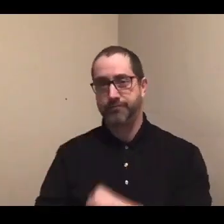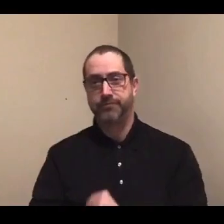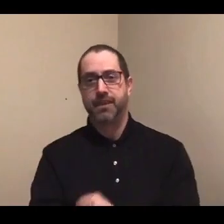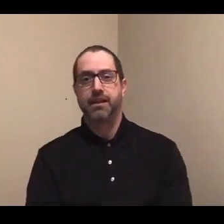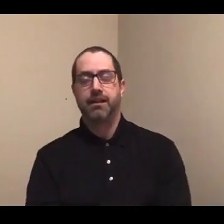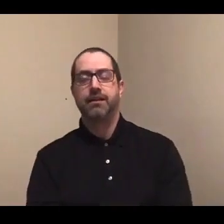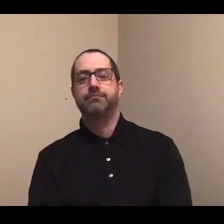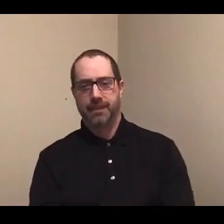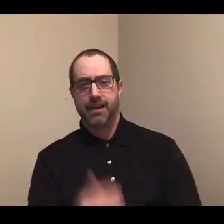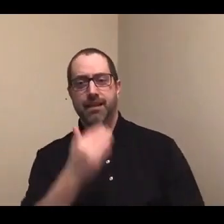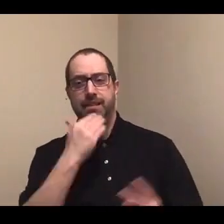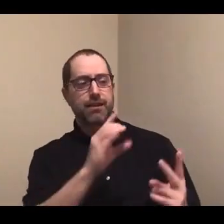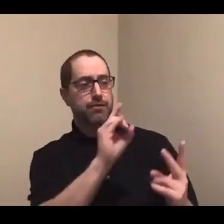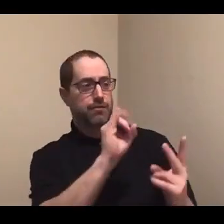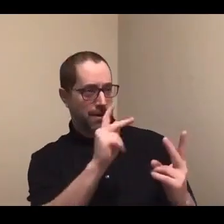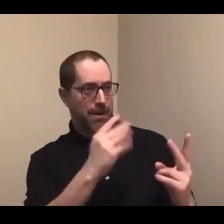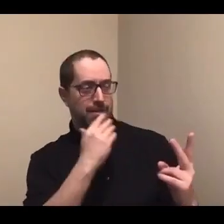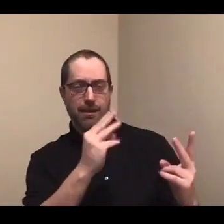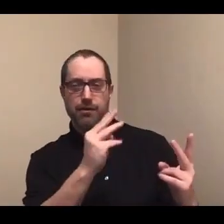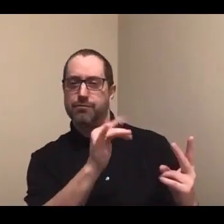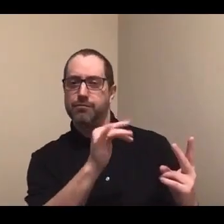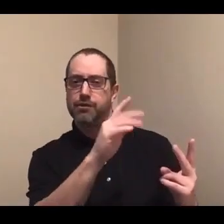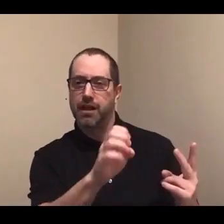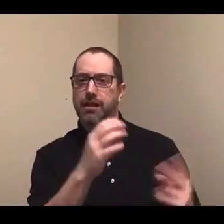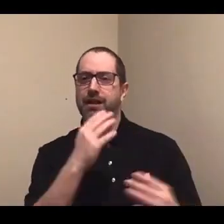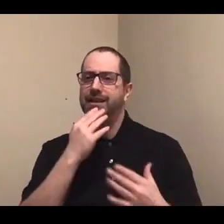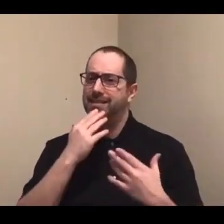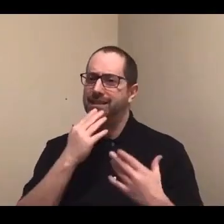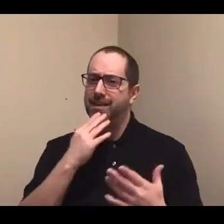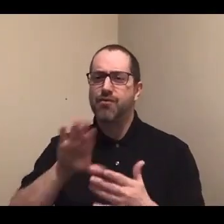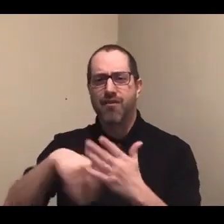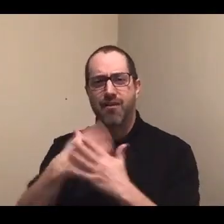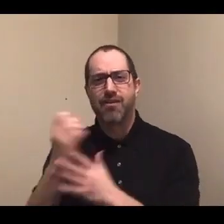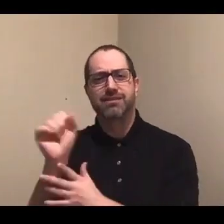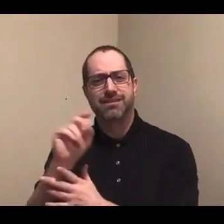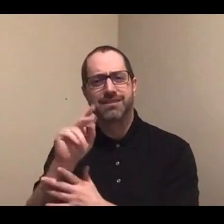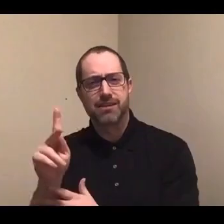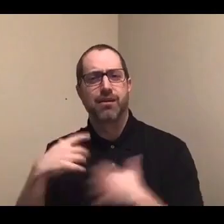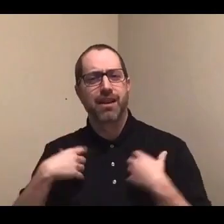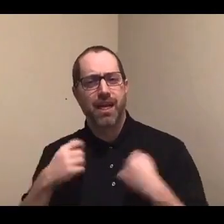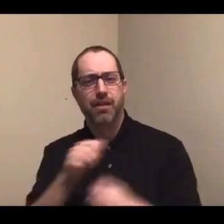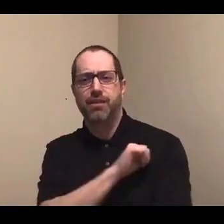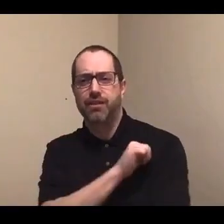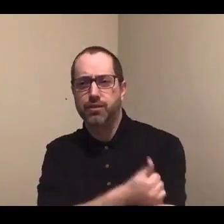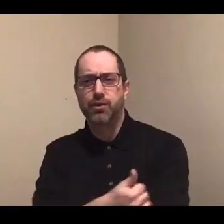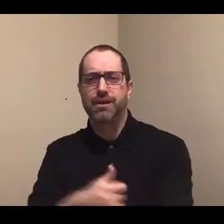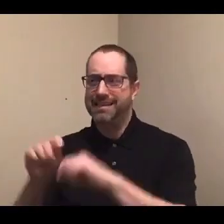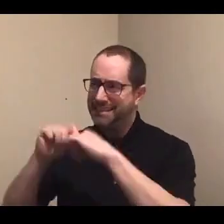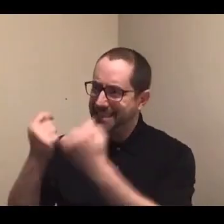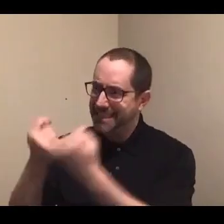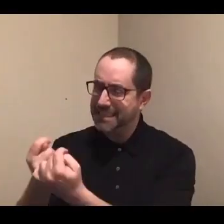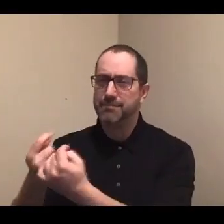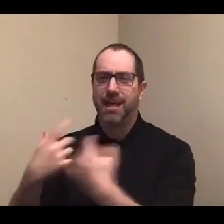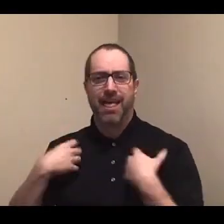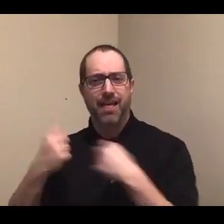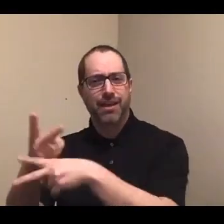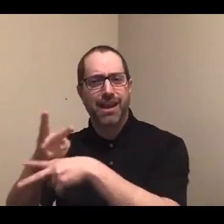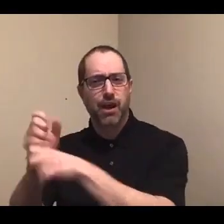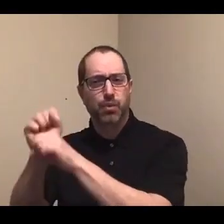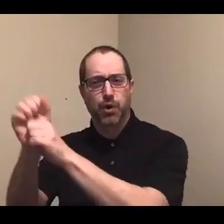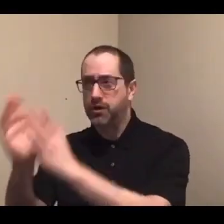thanking healthcare workers and our leadership team at the Saskatchewan Health Authority, as well as our supporting partners. After a full year under unprecedented pressures,